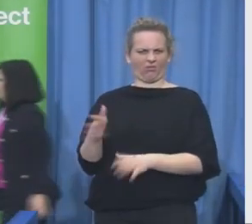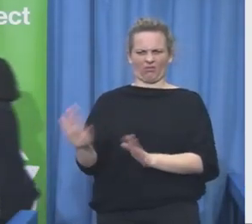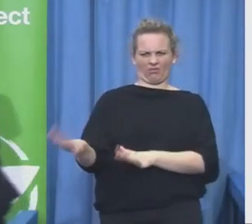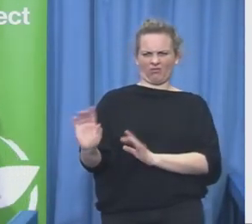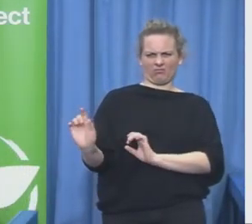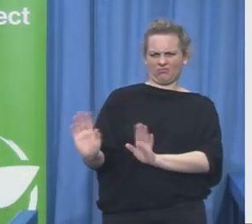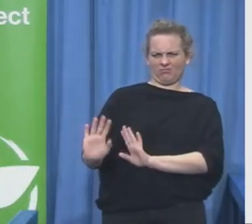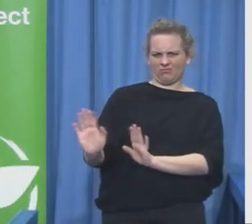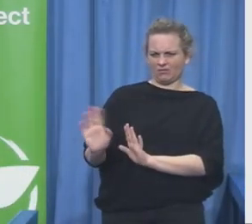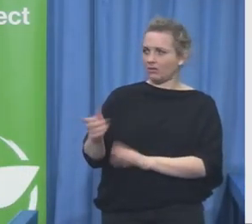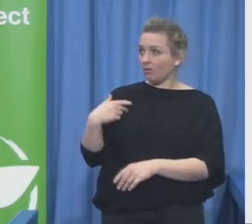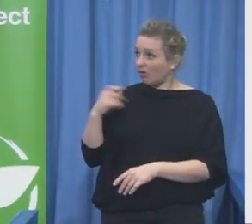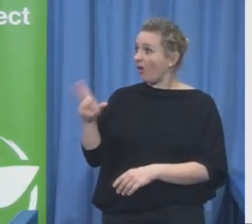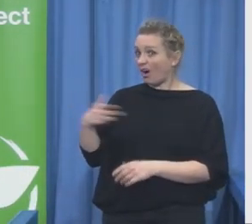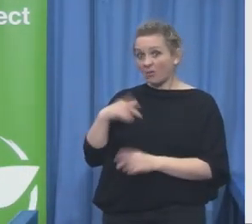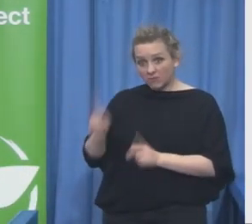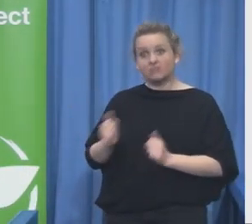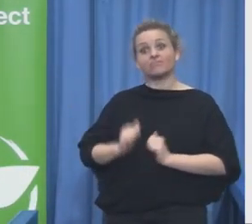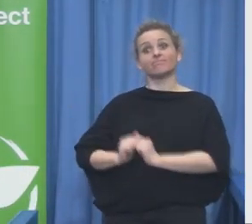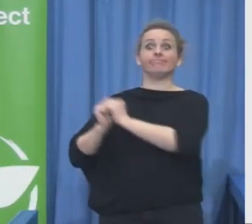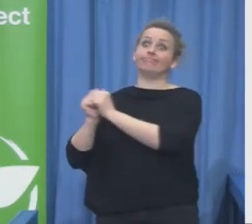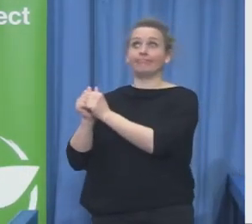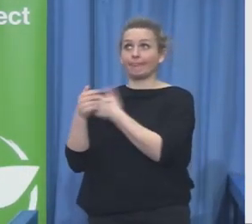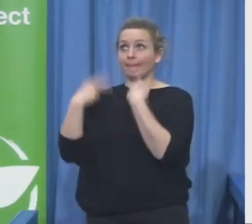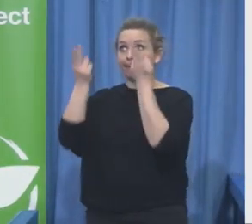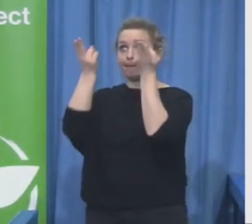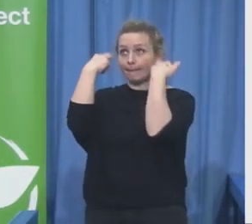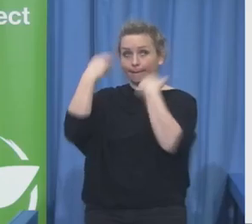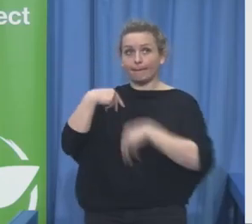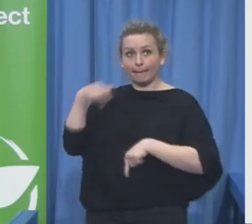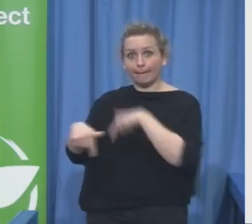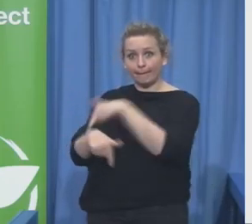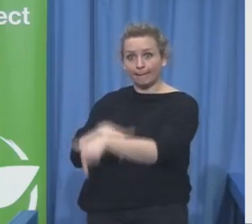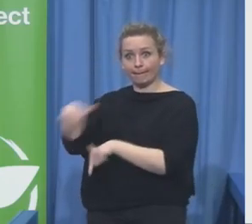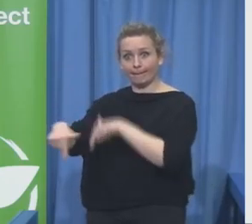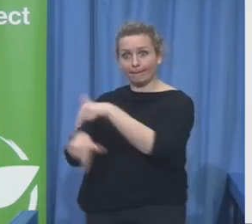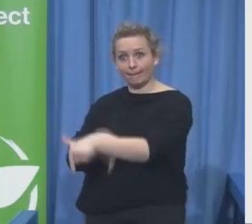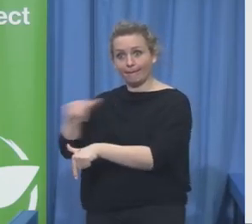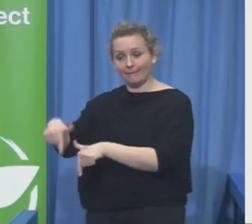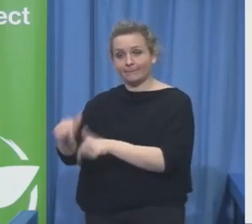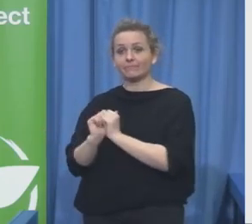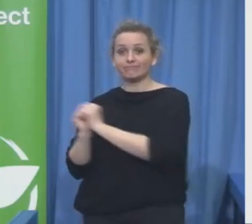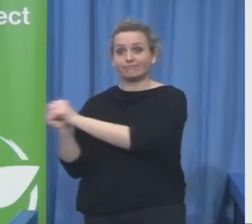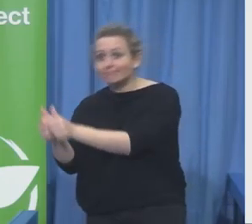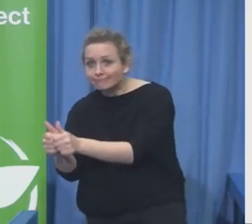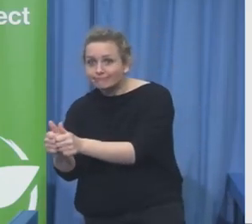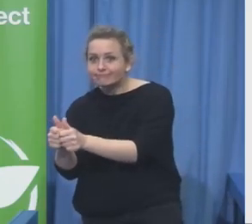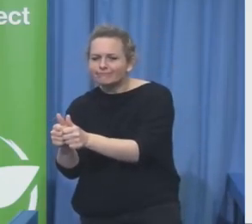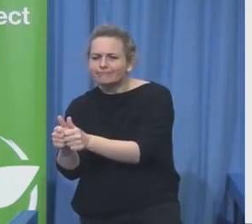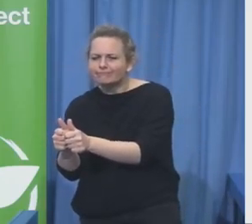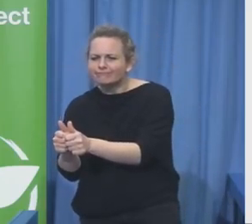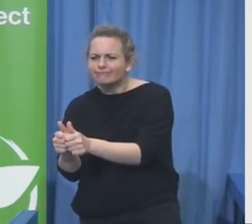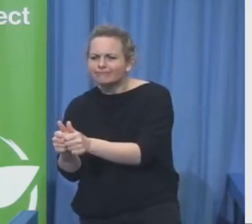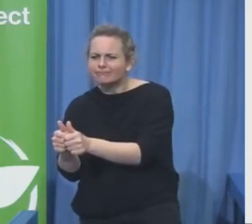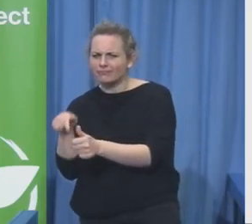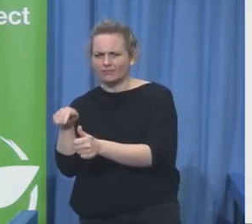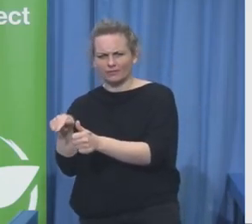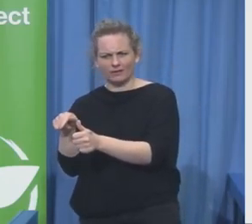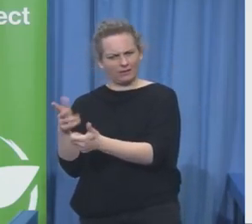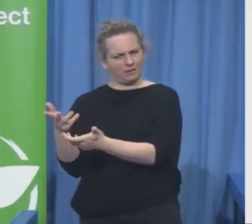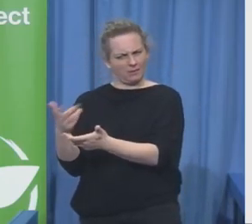sheer normality of people with disabilities, which as a young man, I hadn't previously been exposed to. And now I find myself